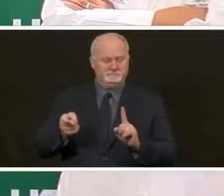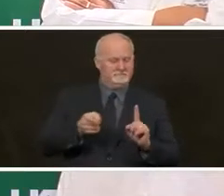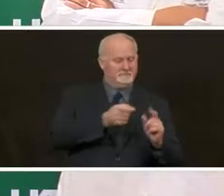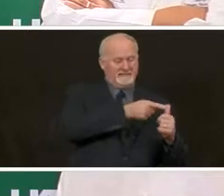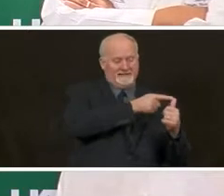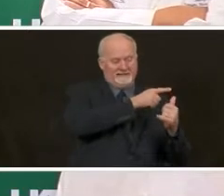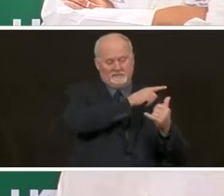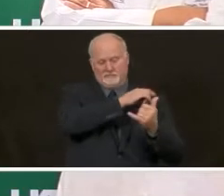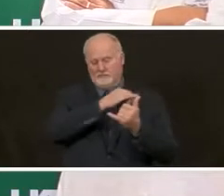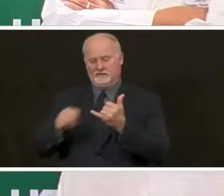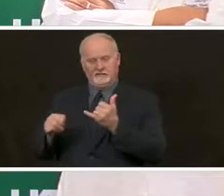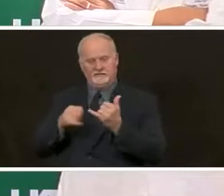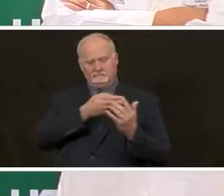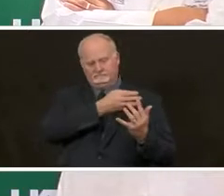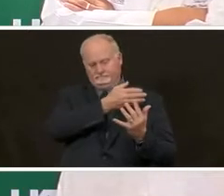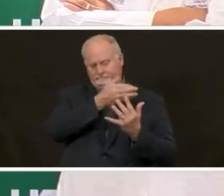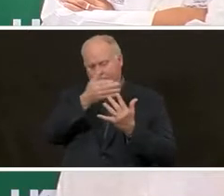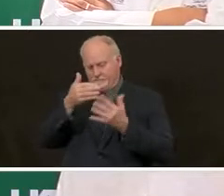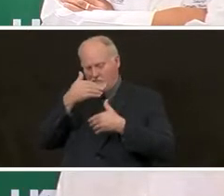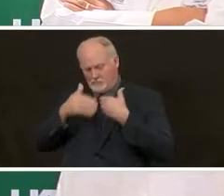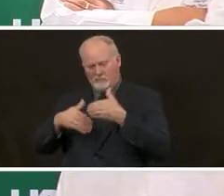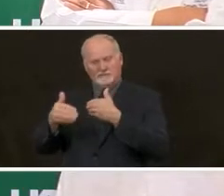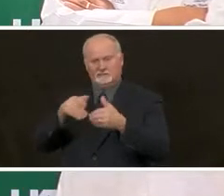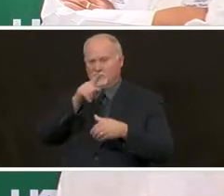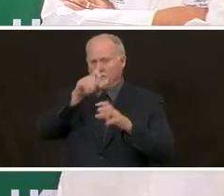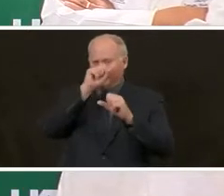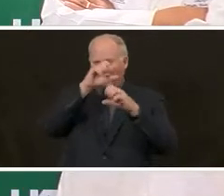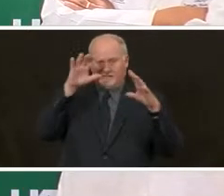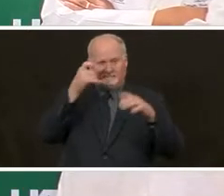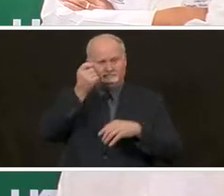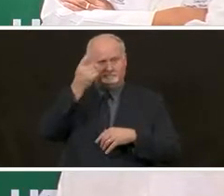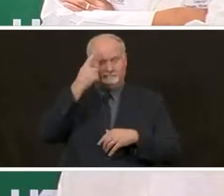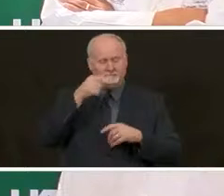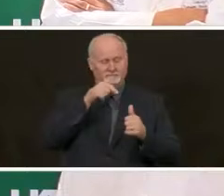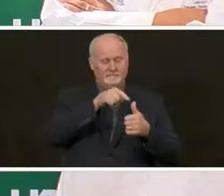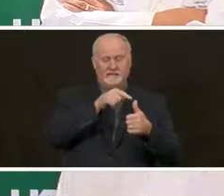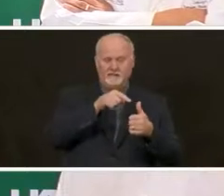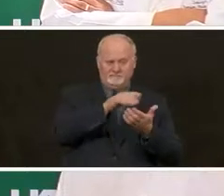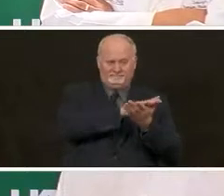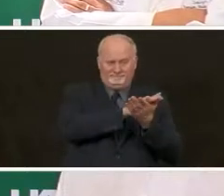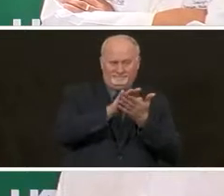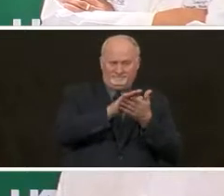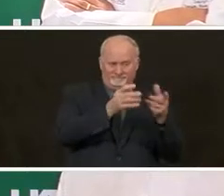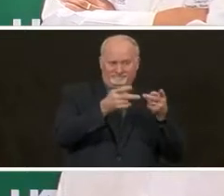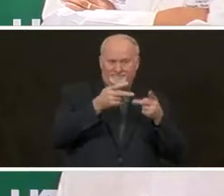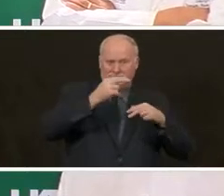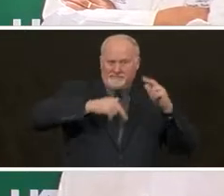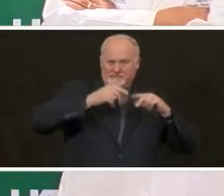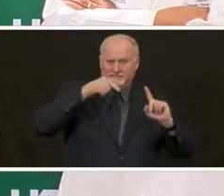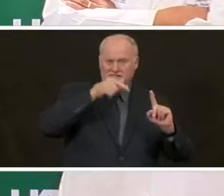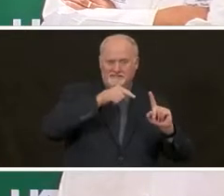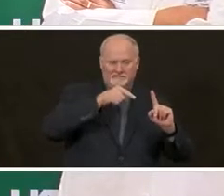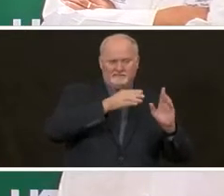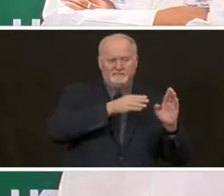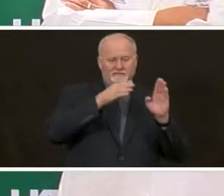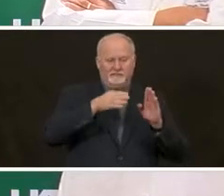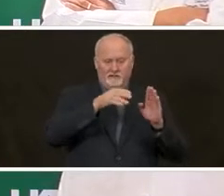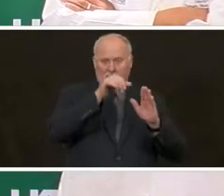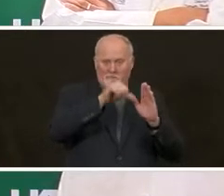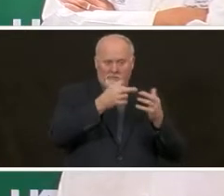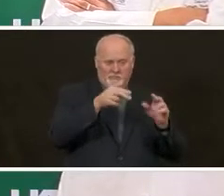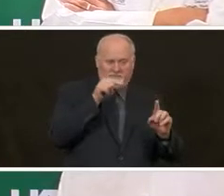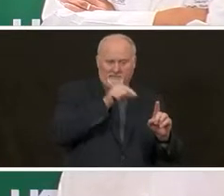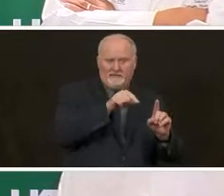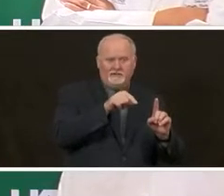to end. So you have to visualize the concept of having a pathogen-free facility with an operating room that